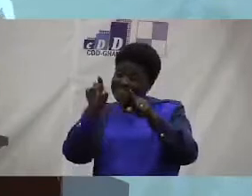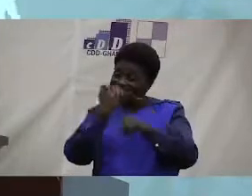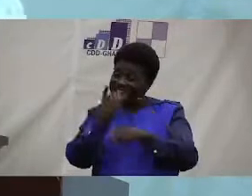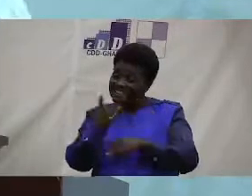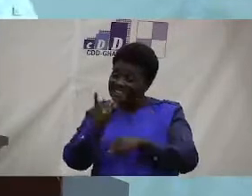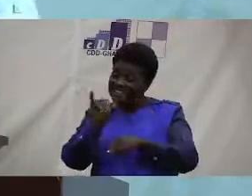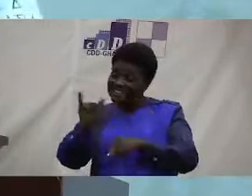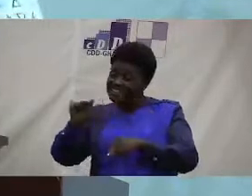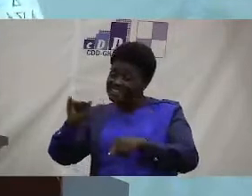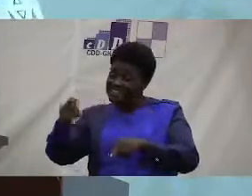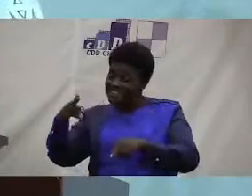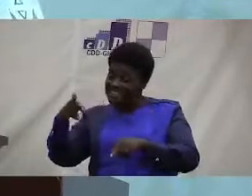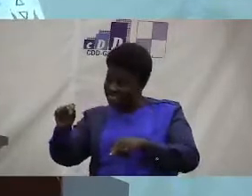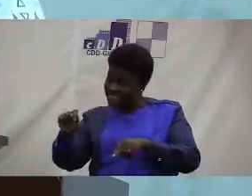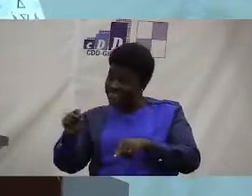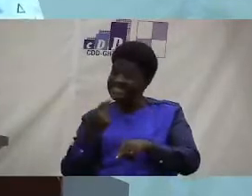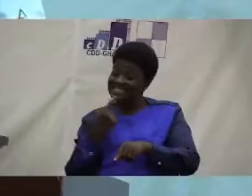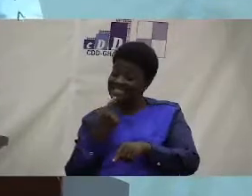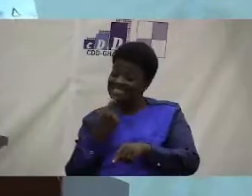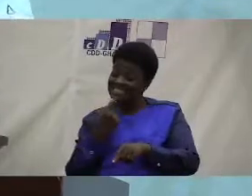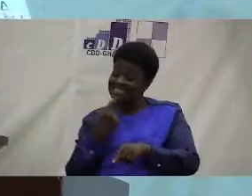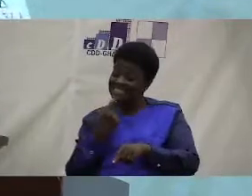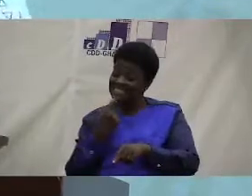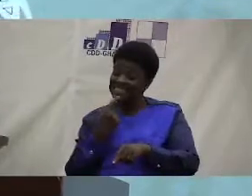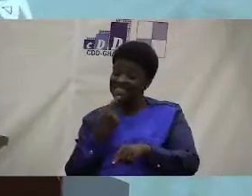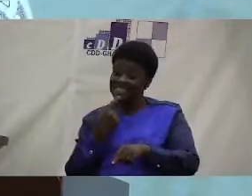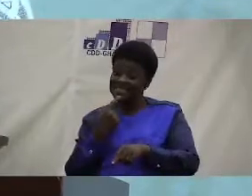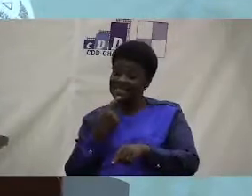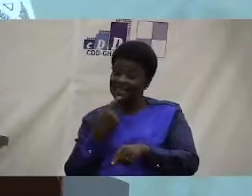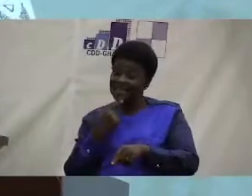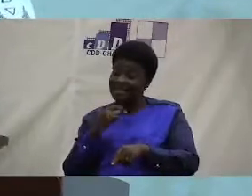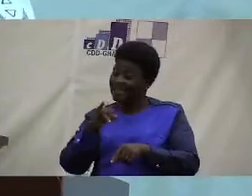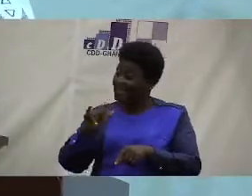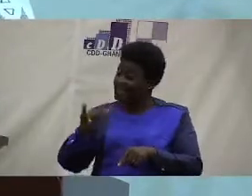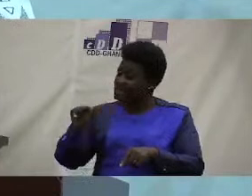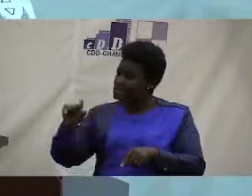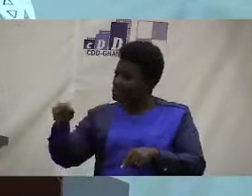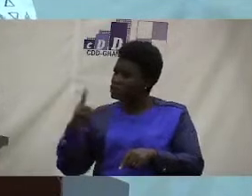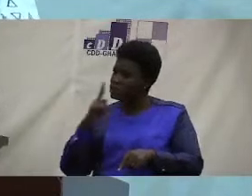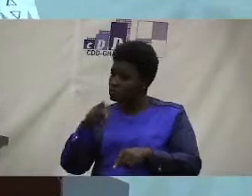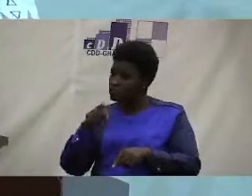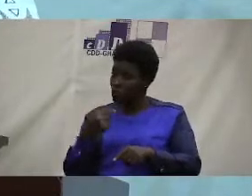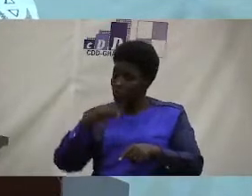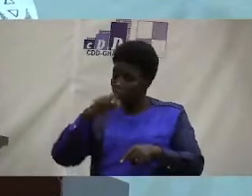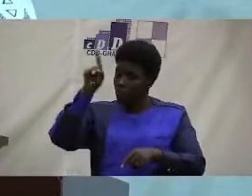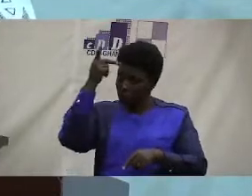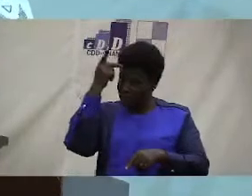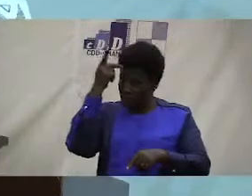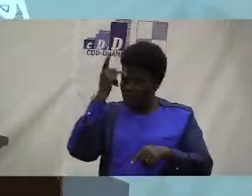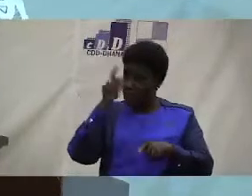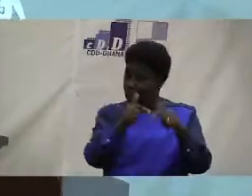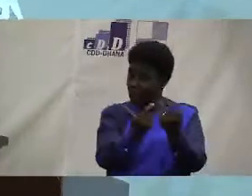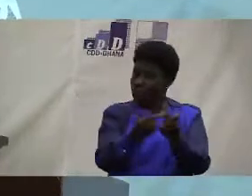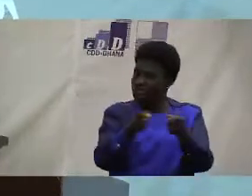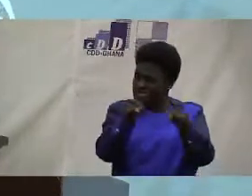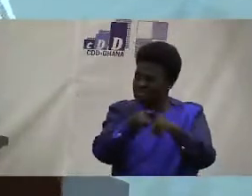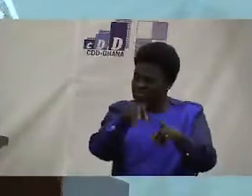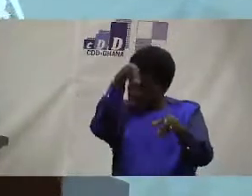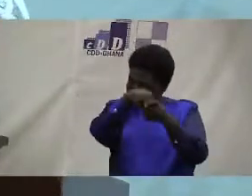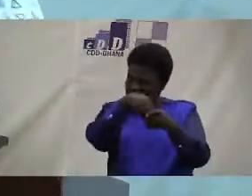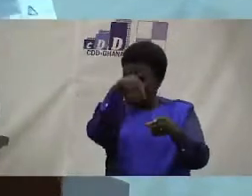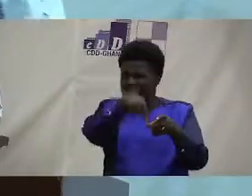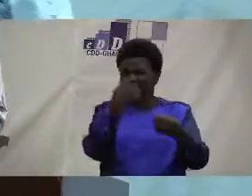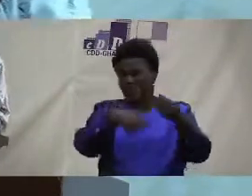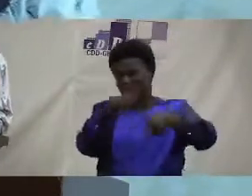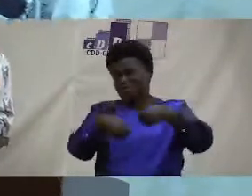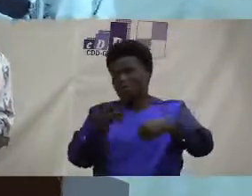has addressed, political parties are also quite a part of the problem. Because as far